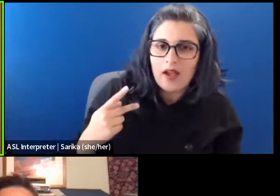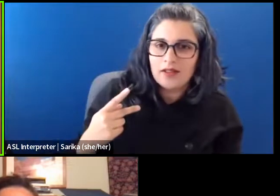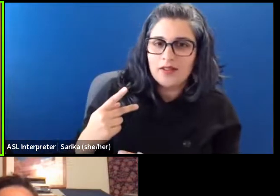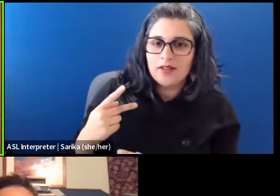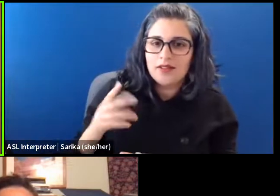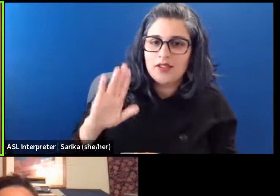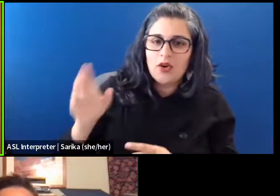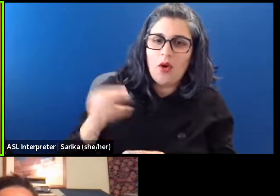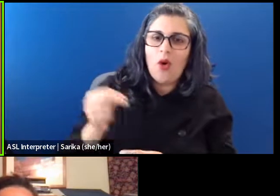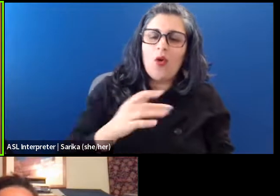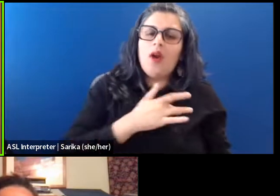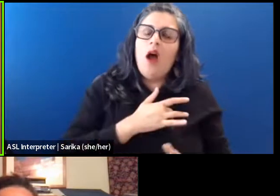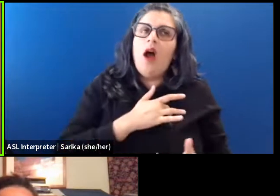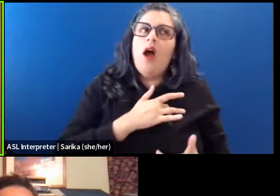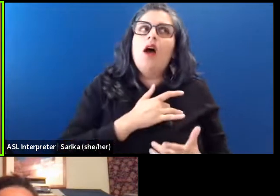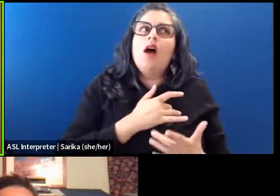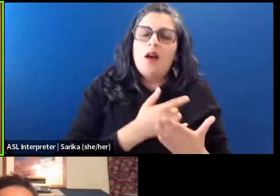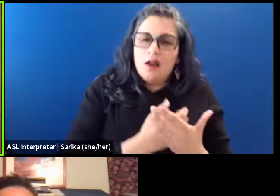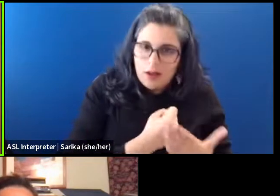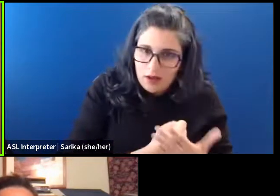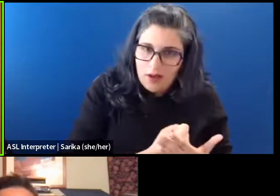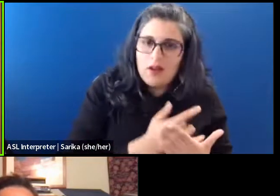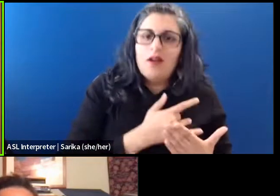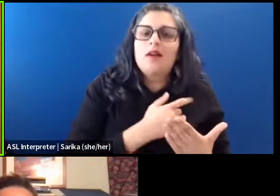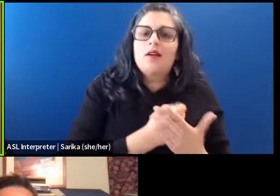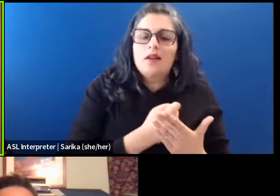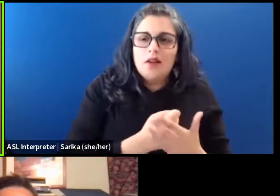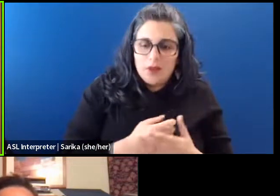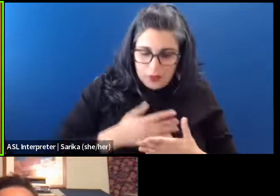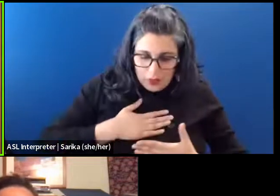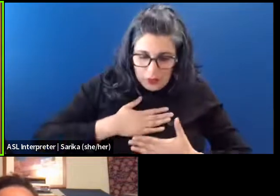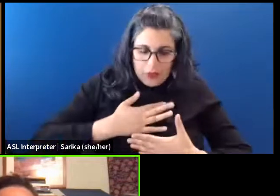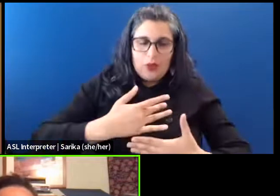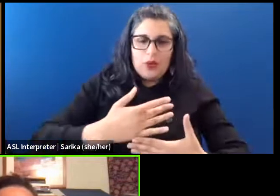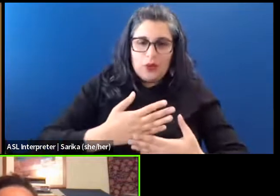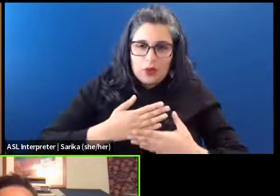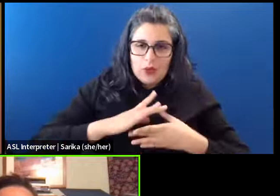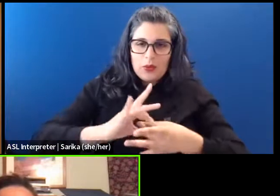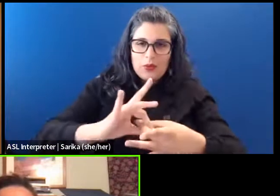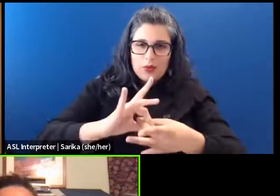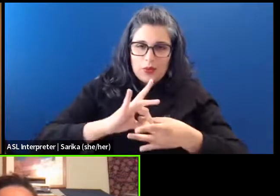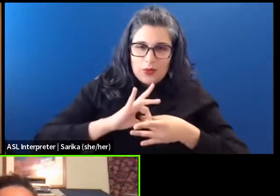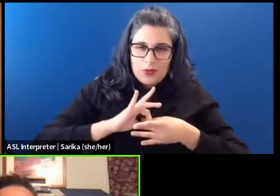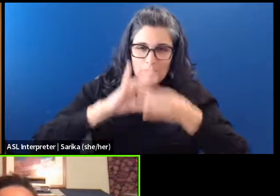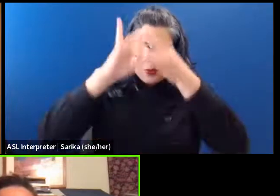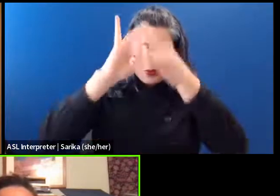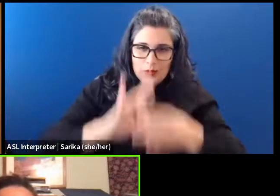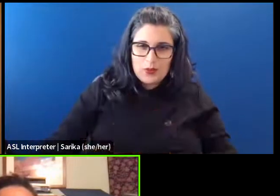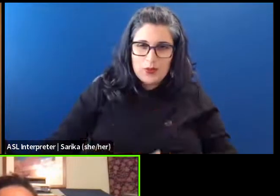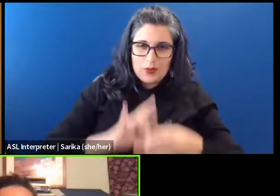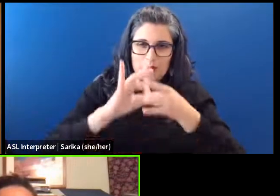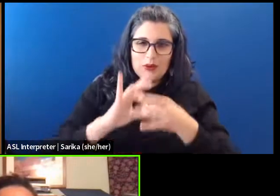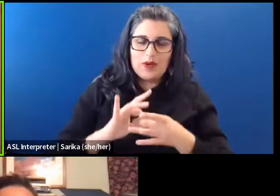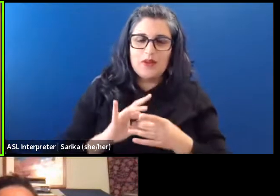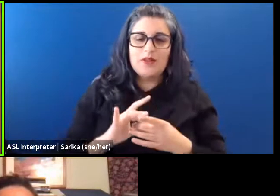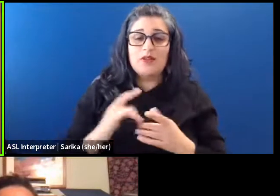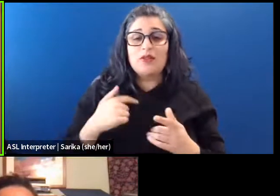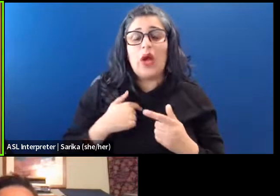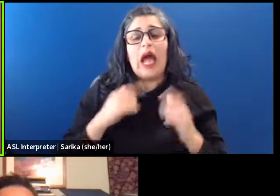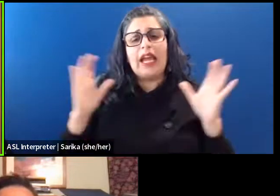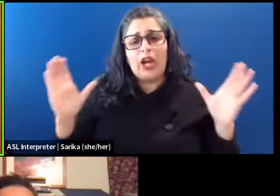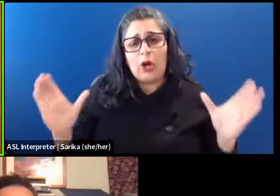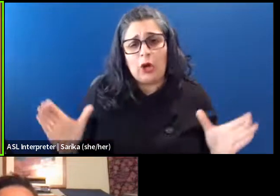your own heartbeat, to the movement of your breath. Right. So I really